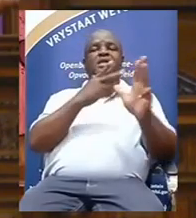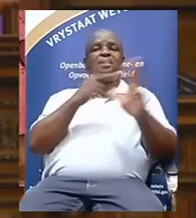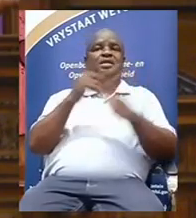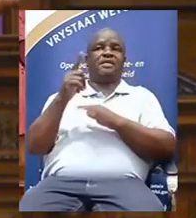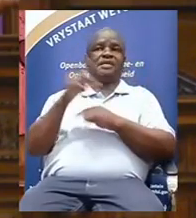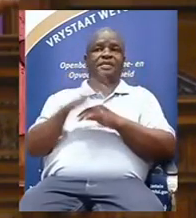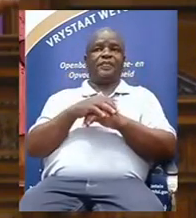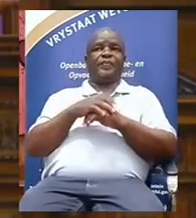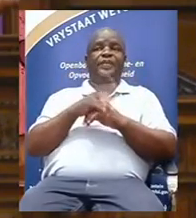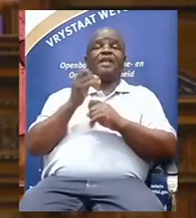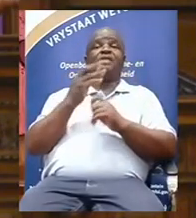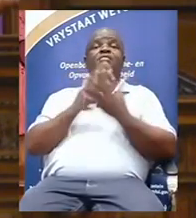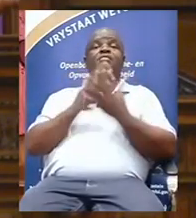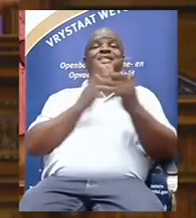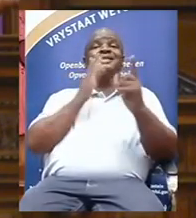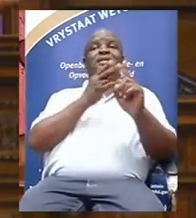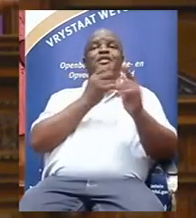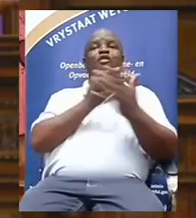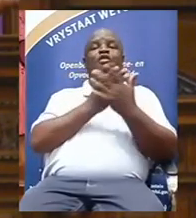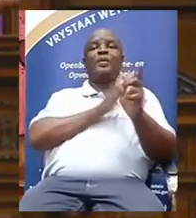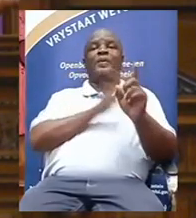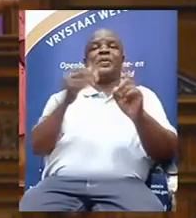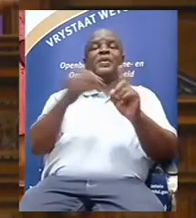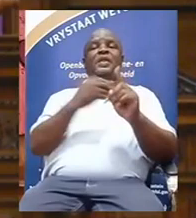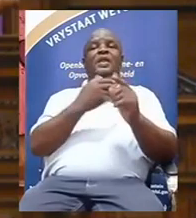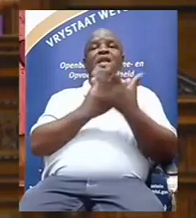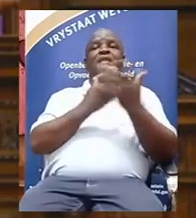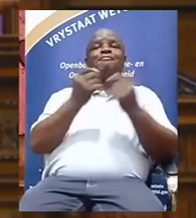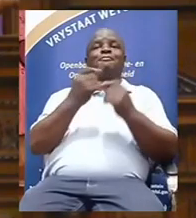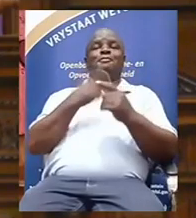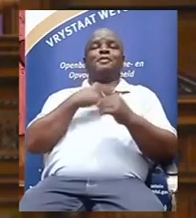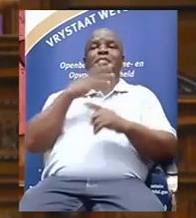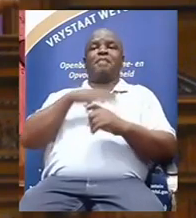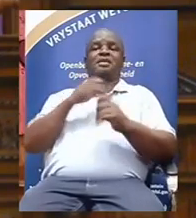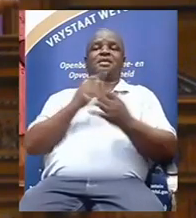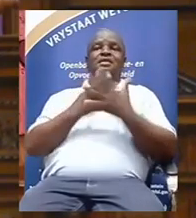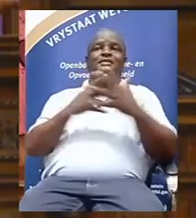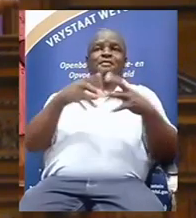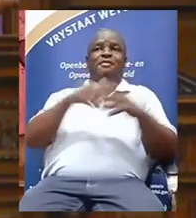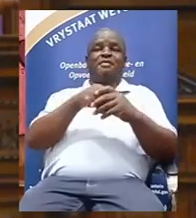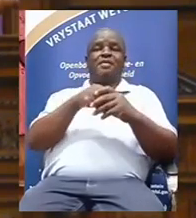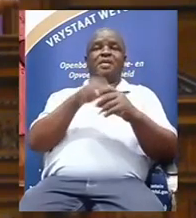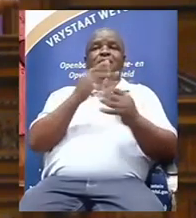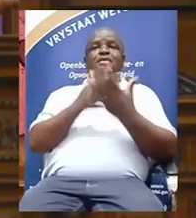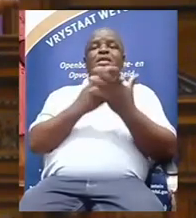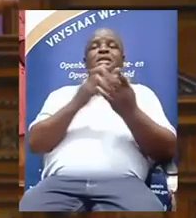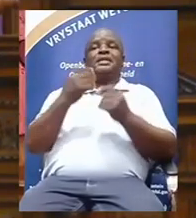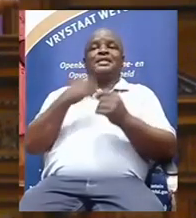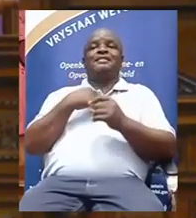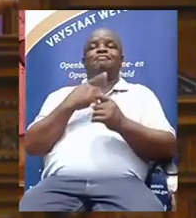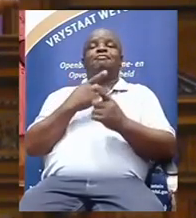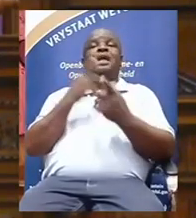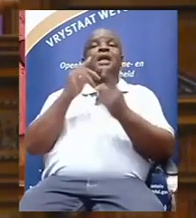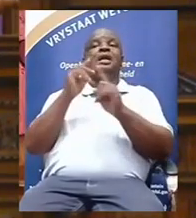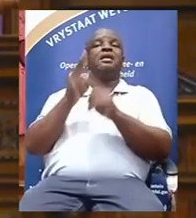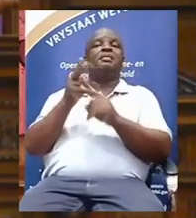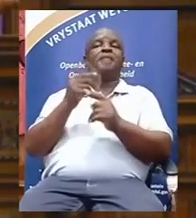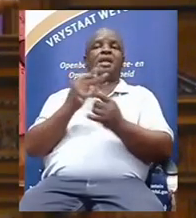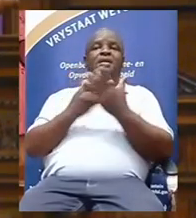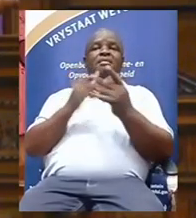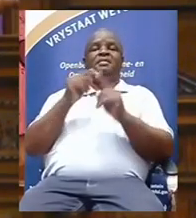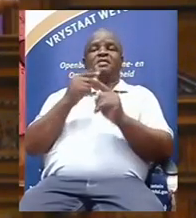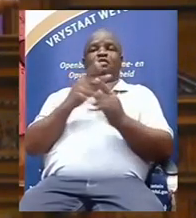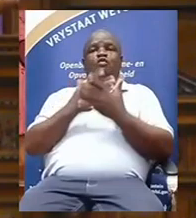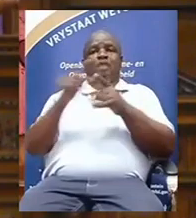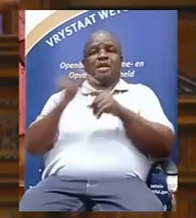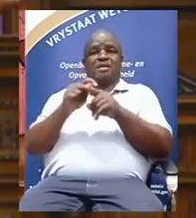1977, or has a direct or indirect conflict of interest. Also to provide for the registration and grading of